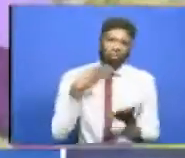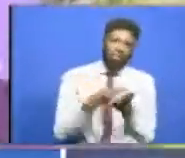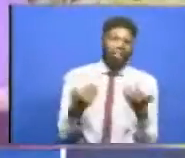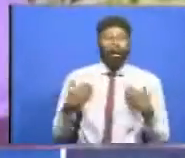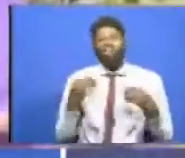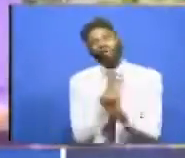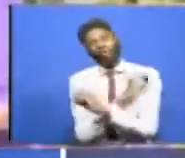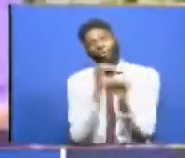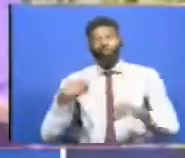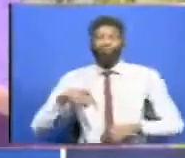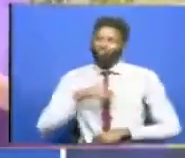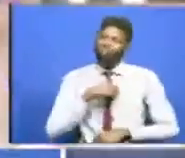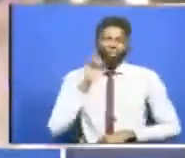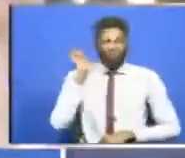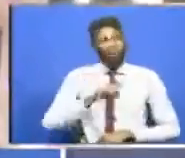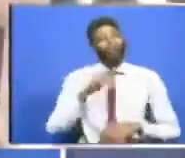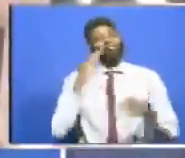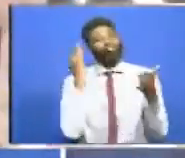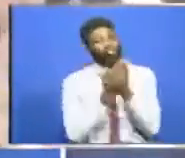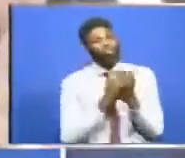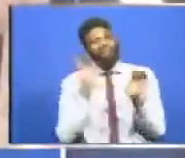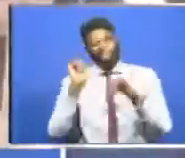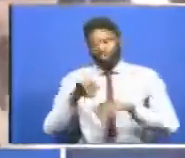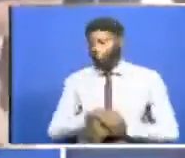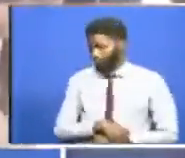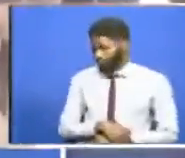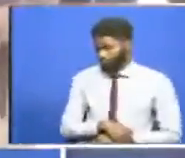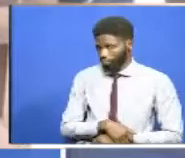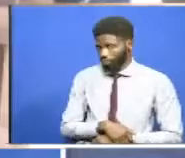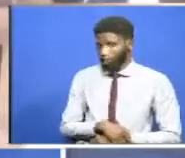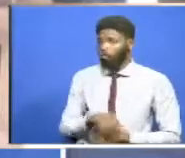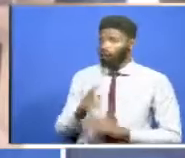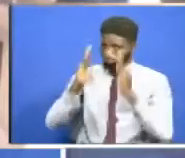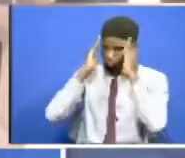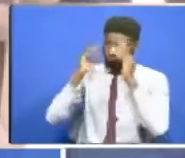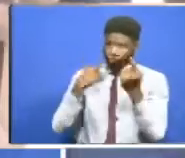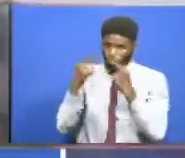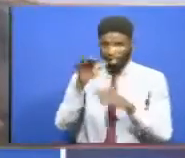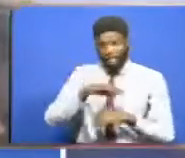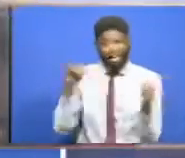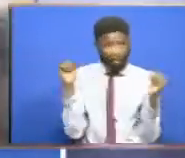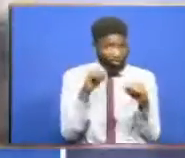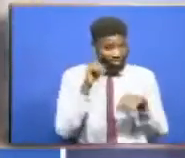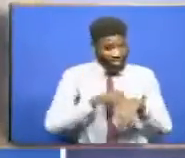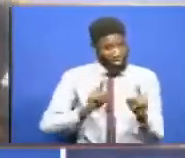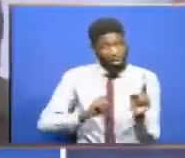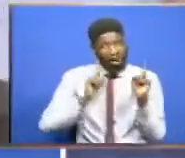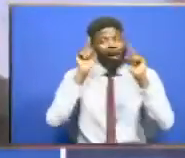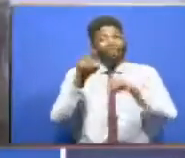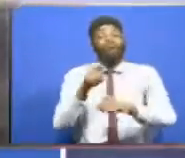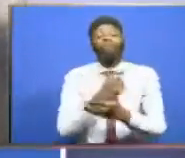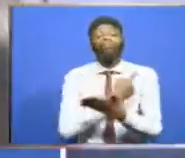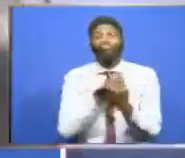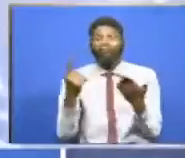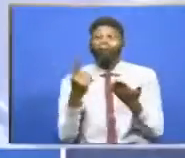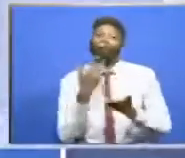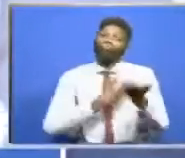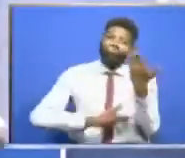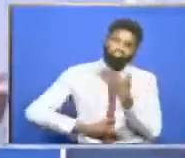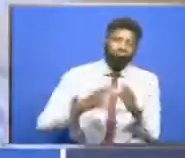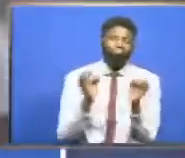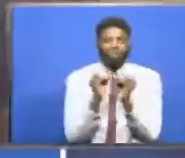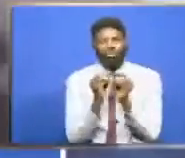them. Let us stop that. Mutua was speaking in Nanyuki Town during his week-long Meet the People's Tour